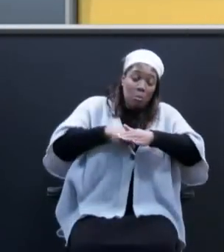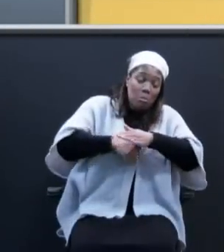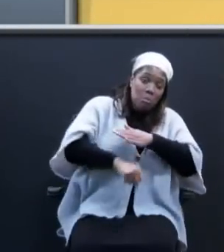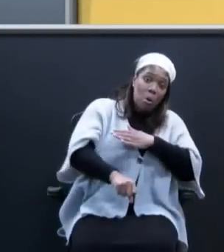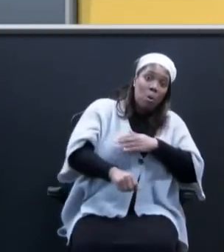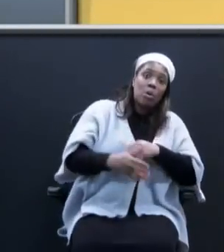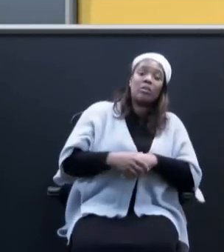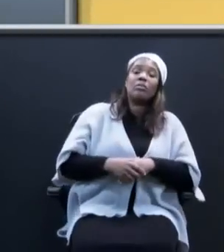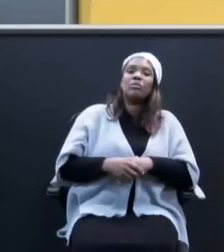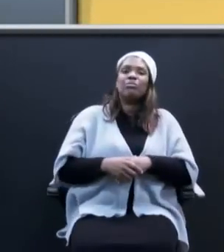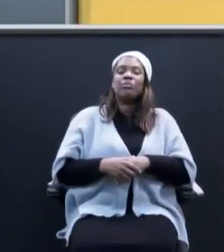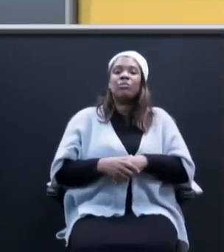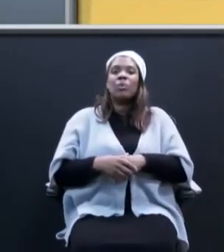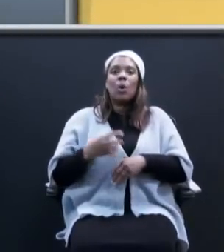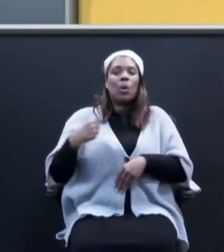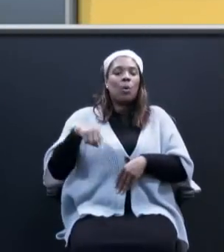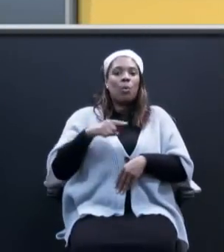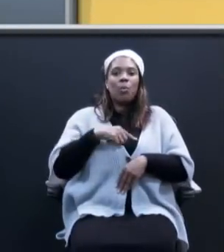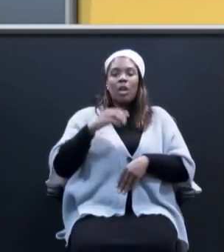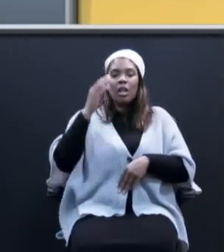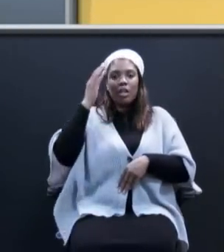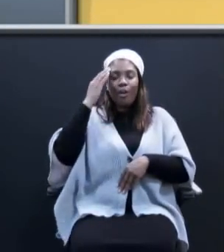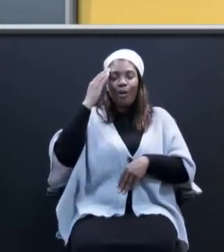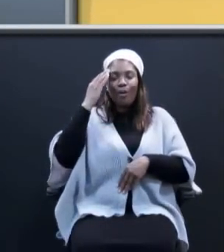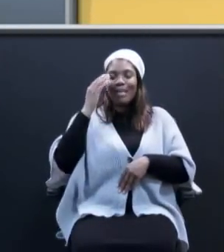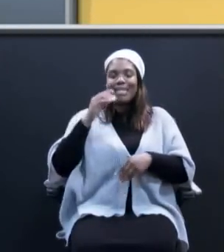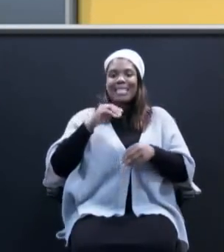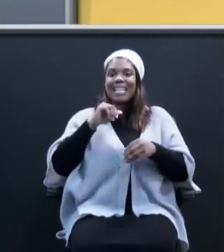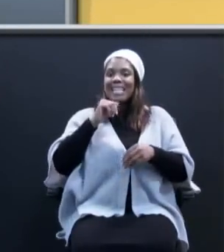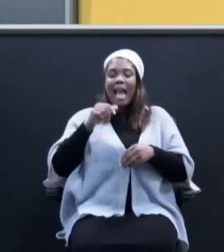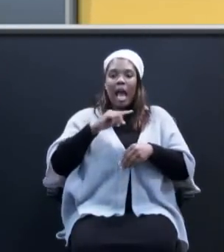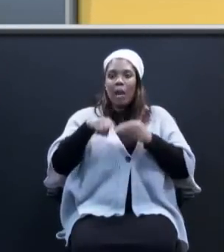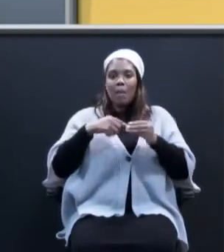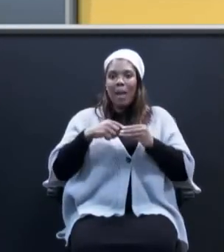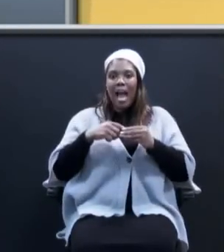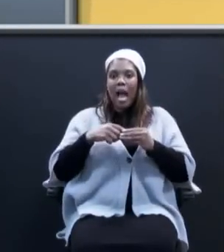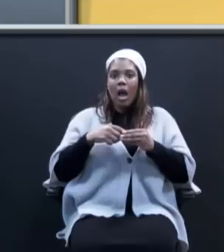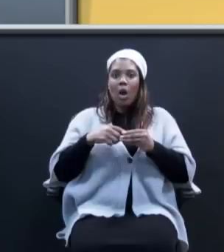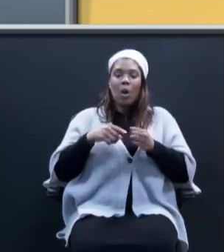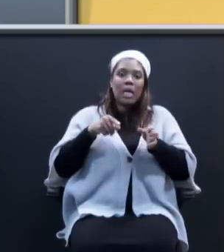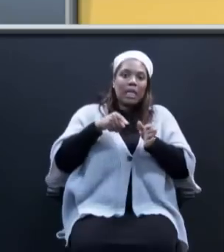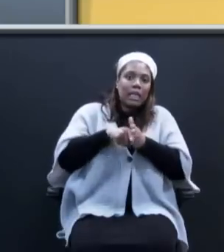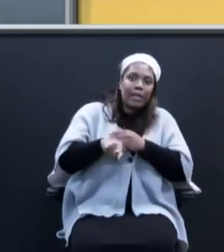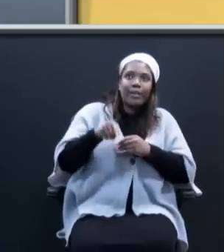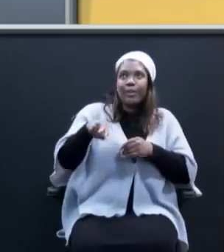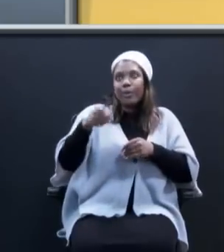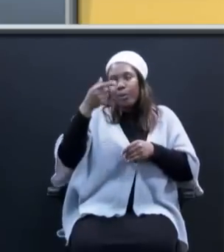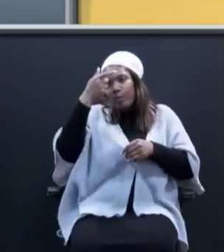Israelites and the stranger because they forgot to eat a piece of bread. Mm-hmm. We know the real meaning, don't we?